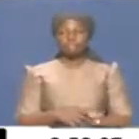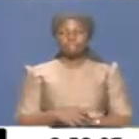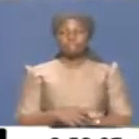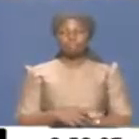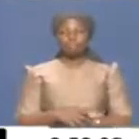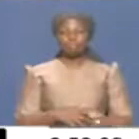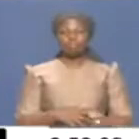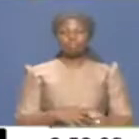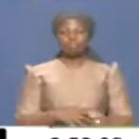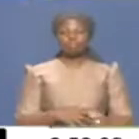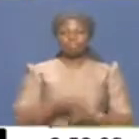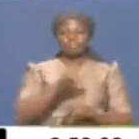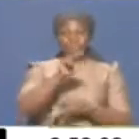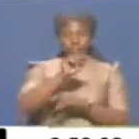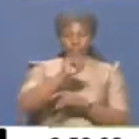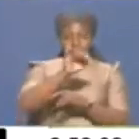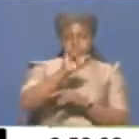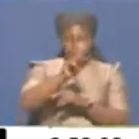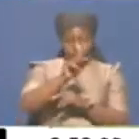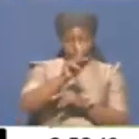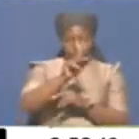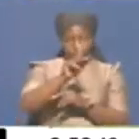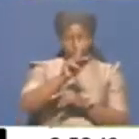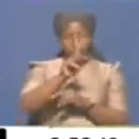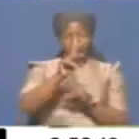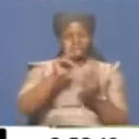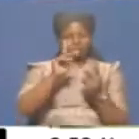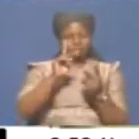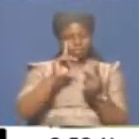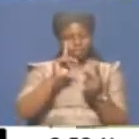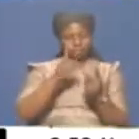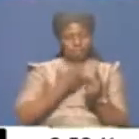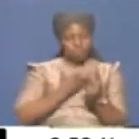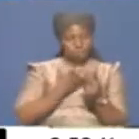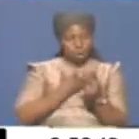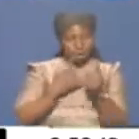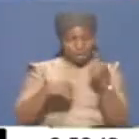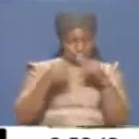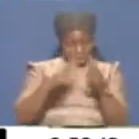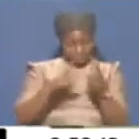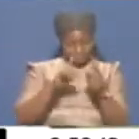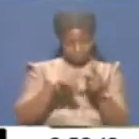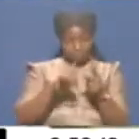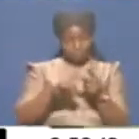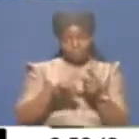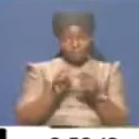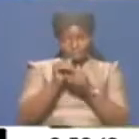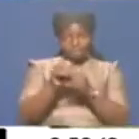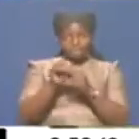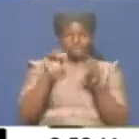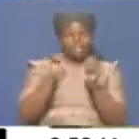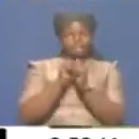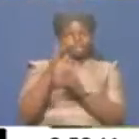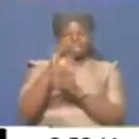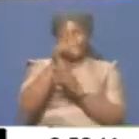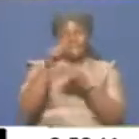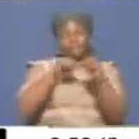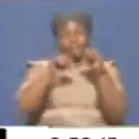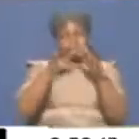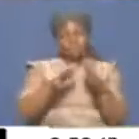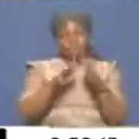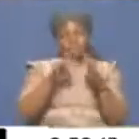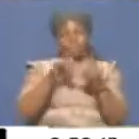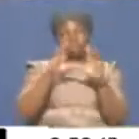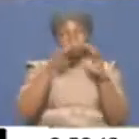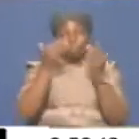Veteran Nick Okoth and Africa Zone 3 super heavyweight gold medalist Elia Joey will lead a squad of 13 boxers to the World Boxing Championship.